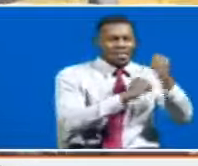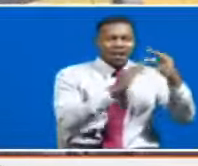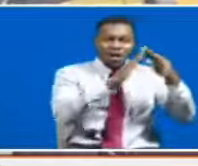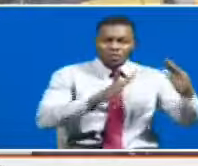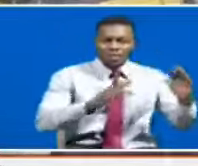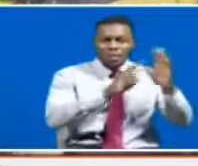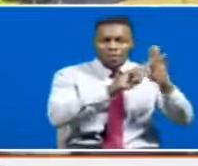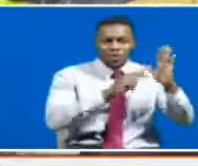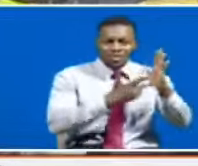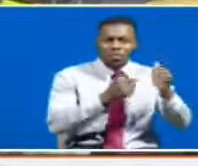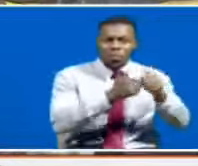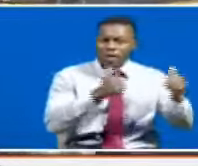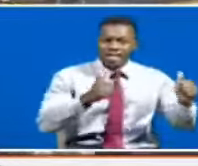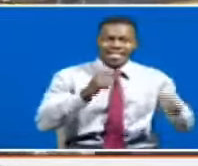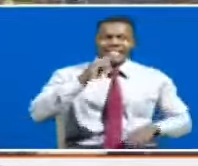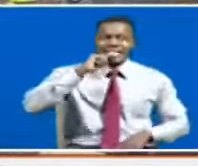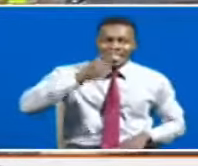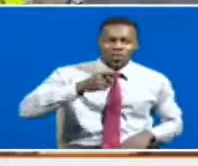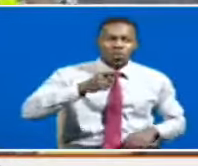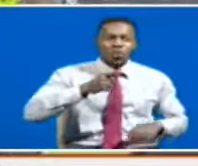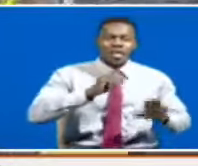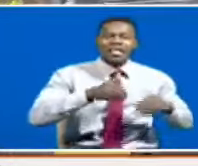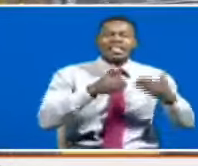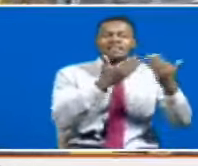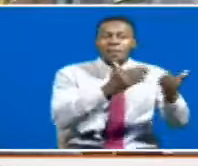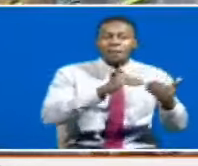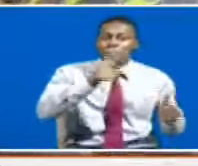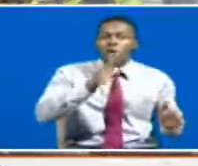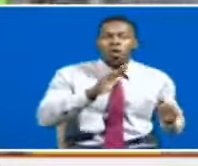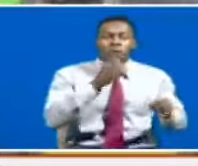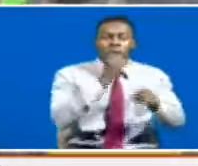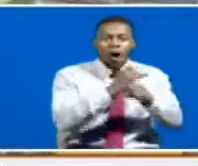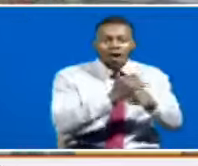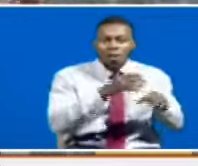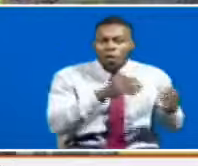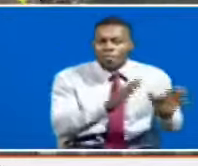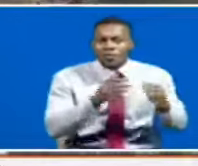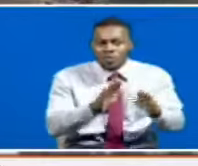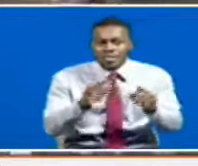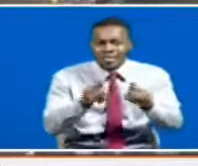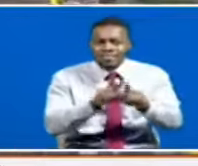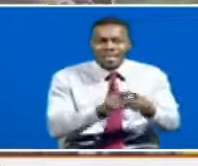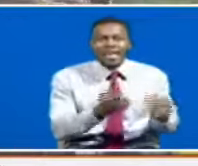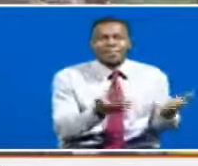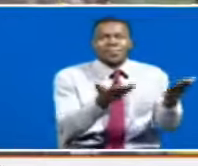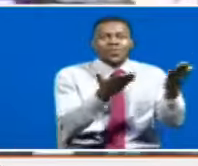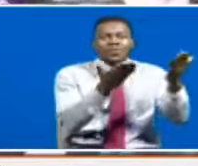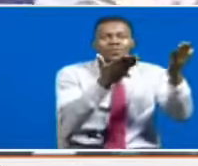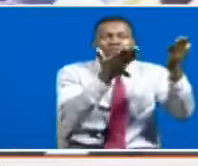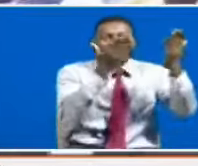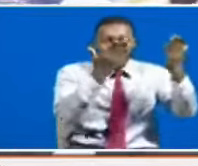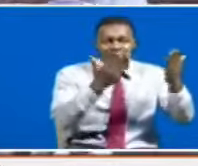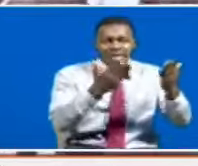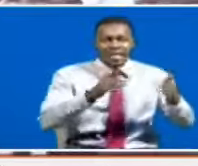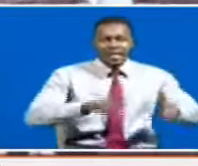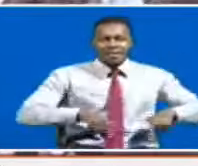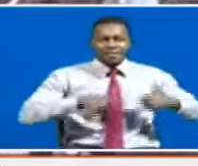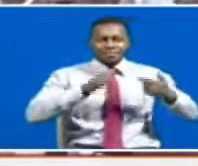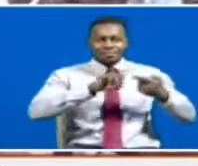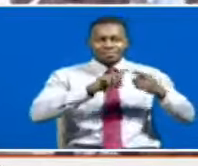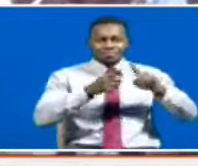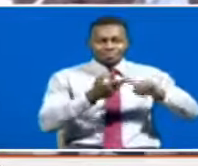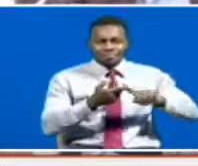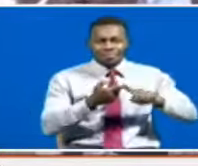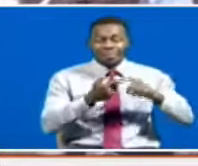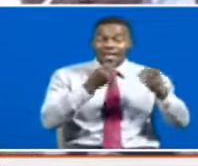programs, which he said would create thousands of jobs for Kenyan youth and alleviate the poor living conditions. Mimi nataka niwaambie